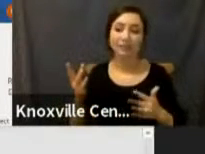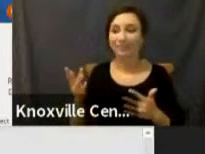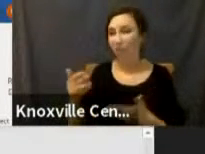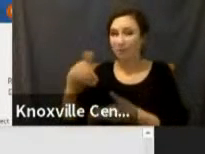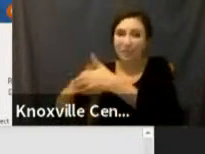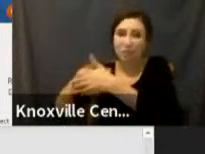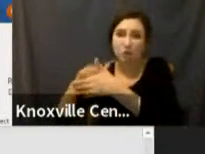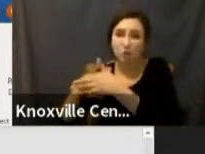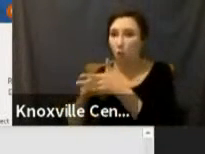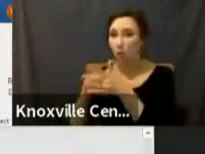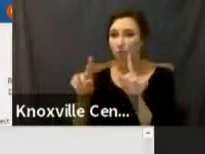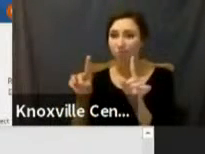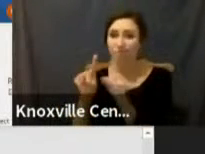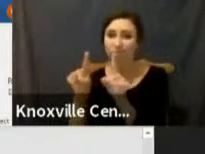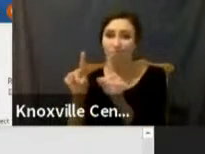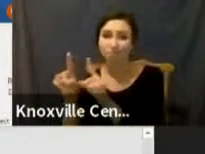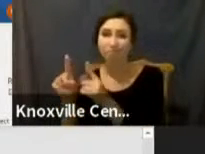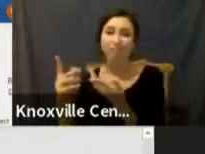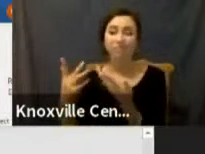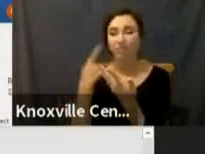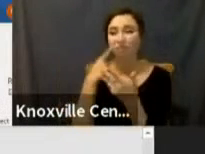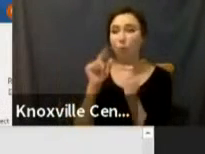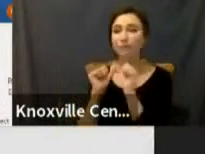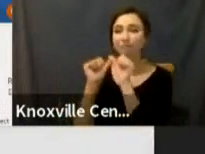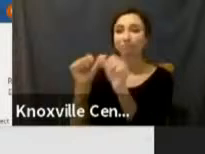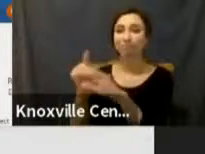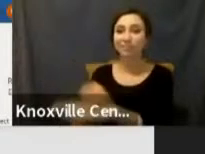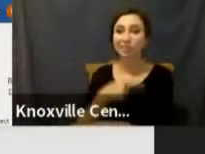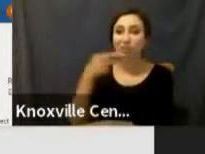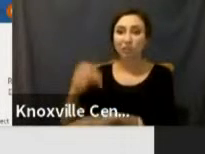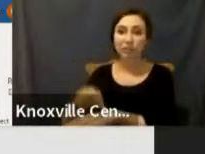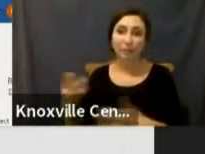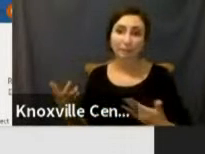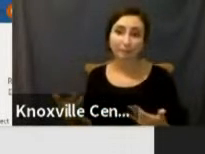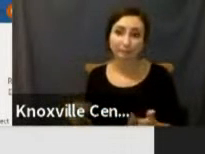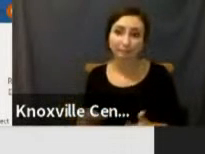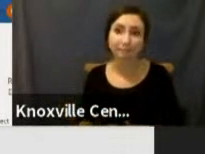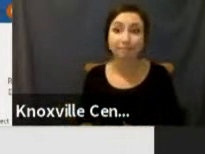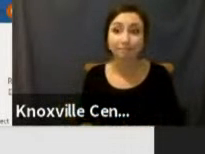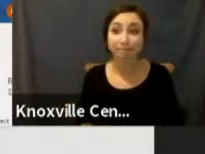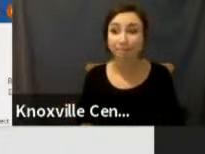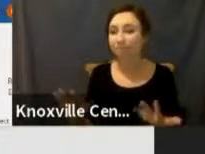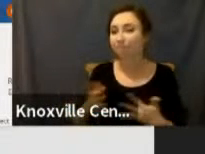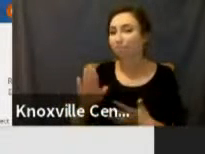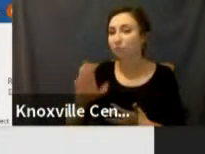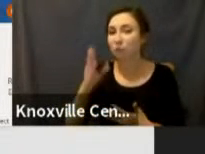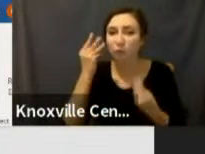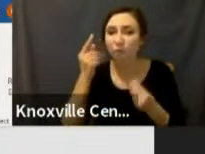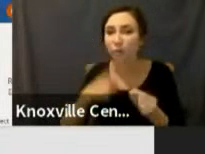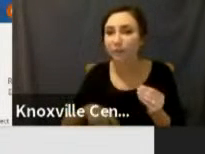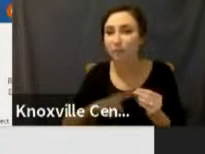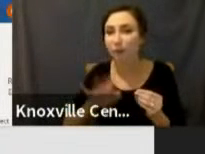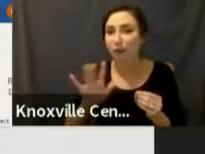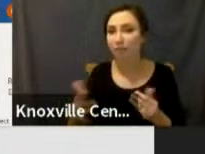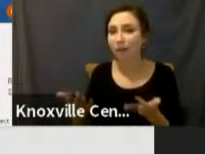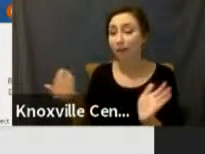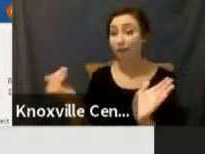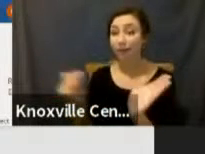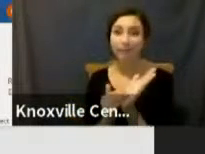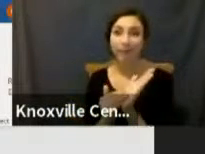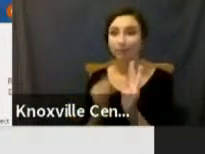close proximity to each other for an extended piece of time. What are your all's thoughts about that? Again,